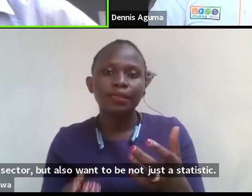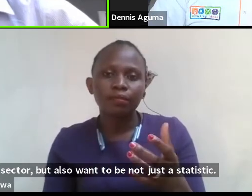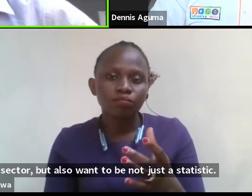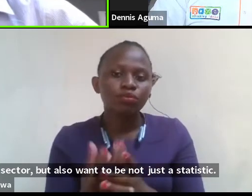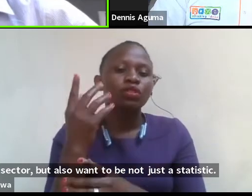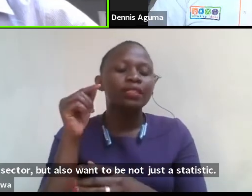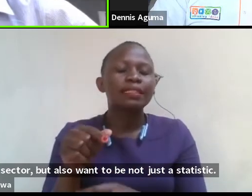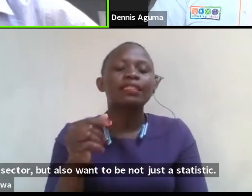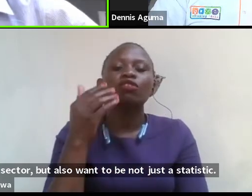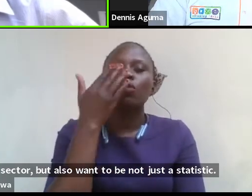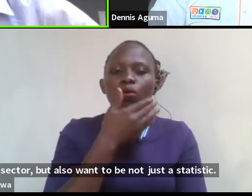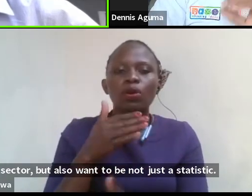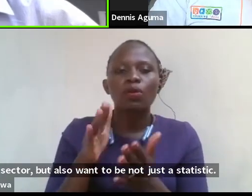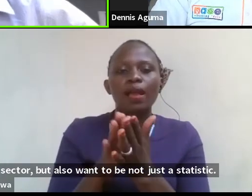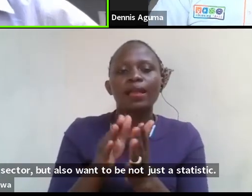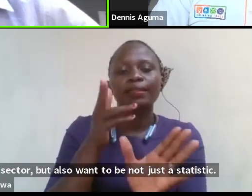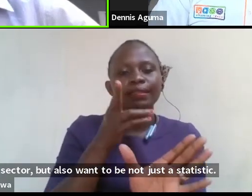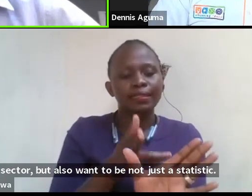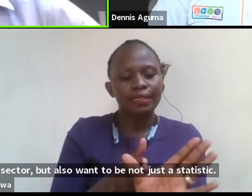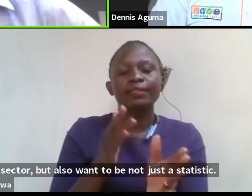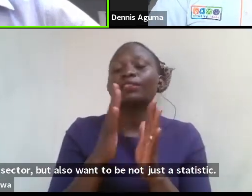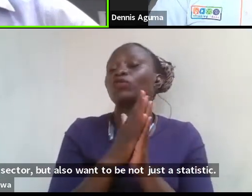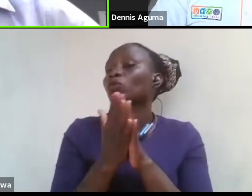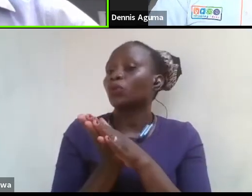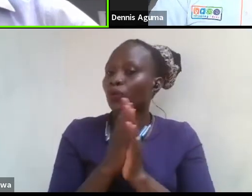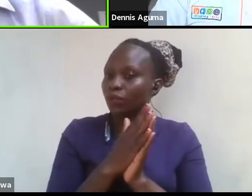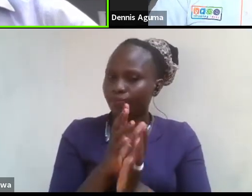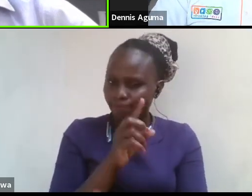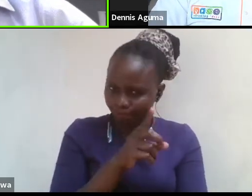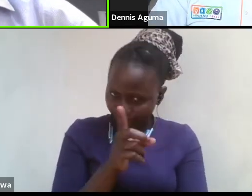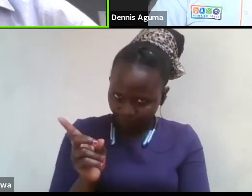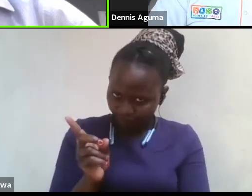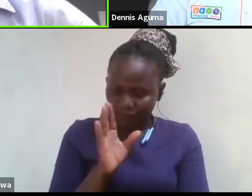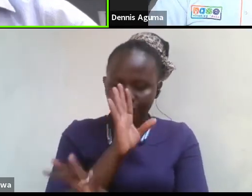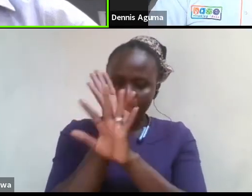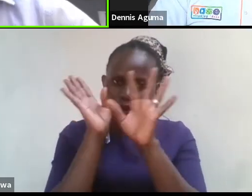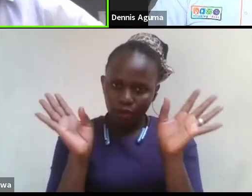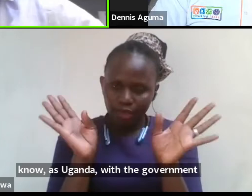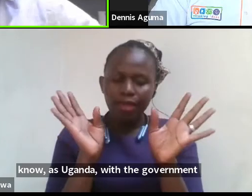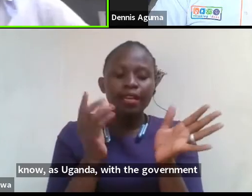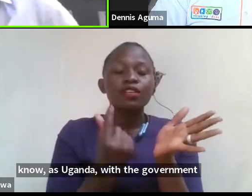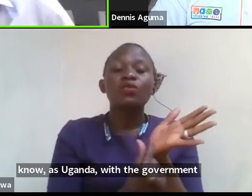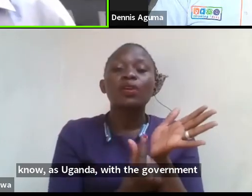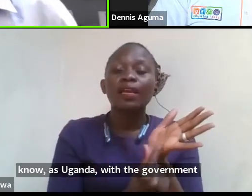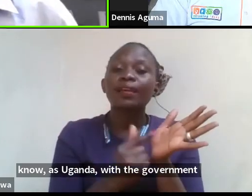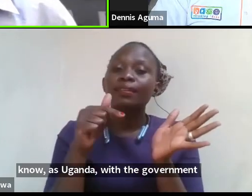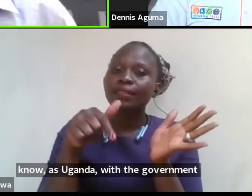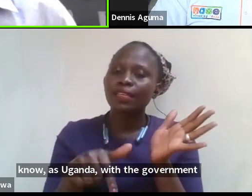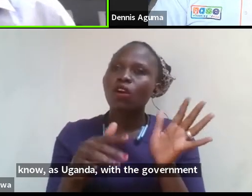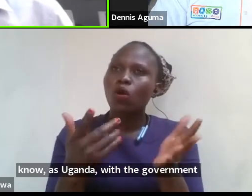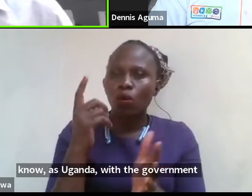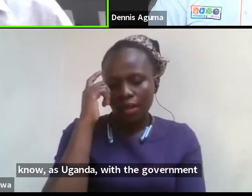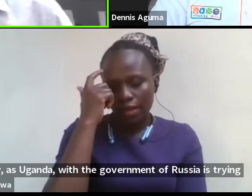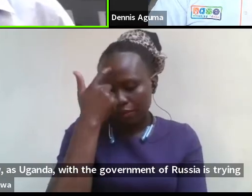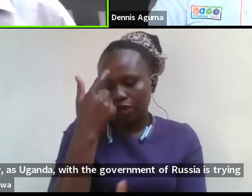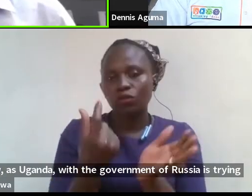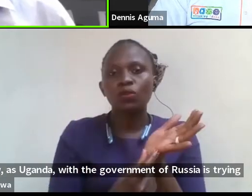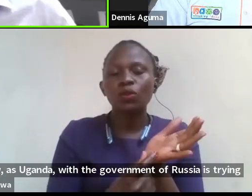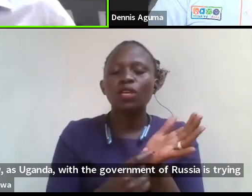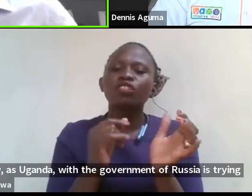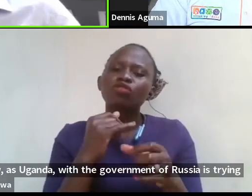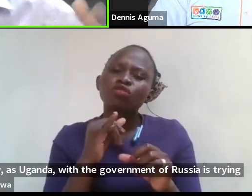gas story. Now, as you all know, as Uganda, or the government of Uganda is trying its best to make sure that we do not